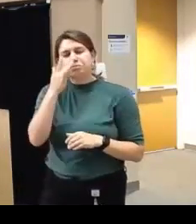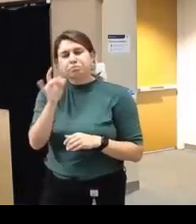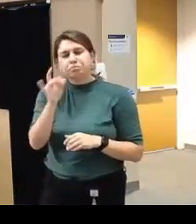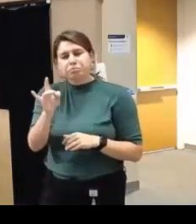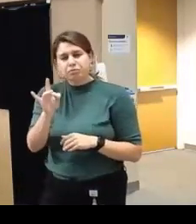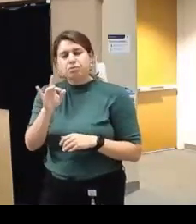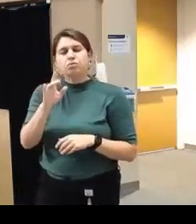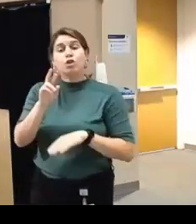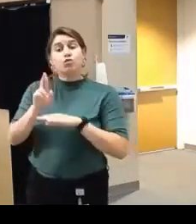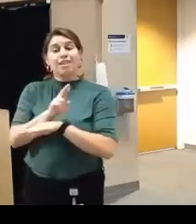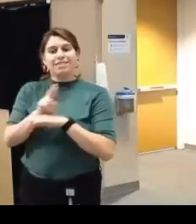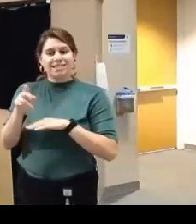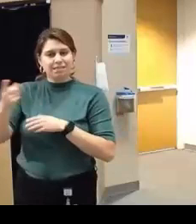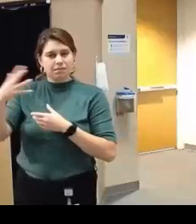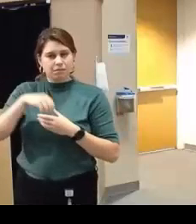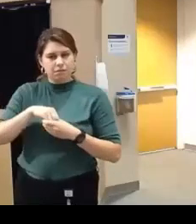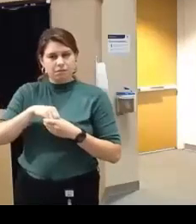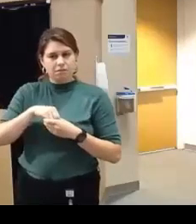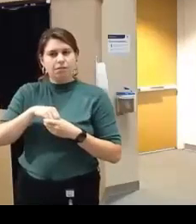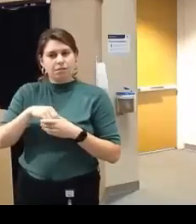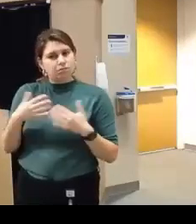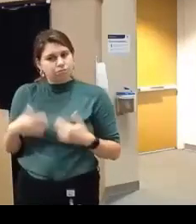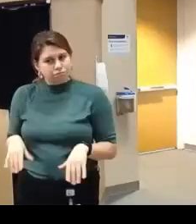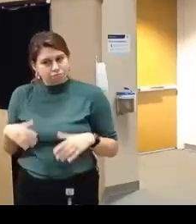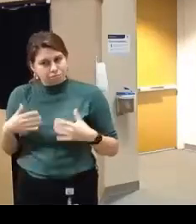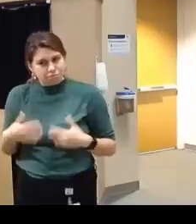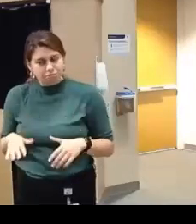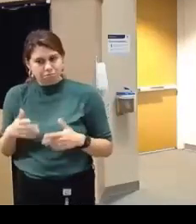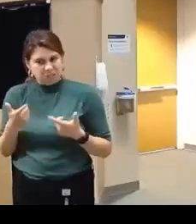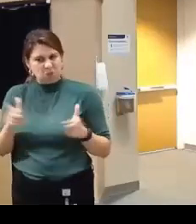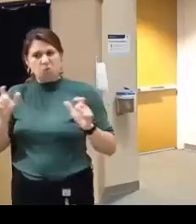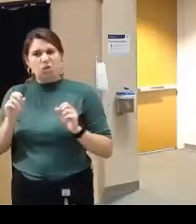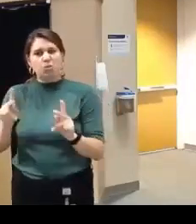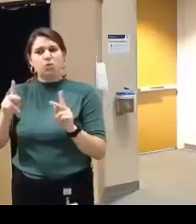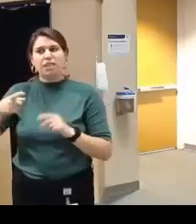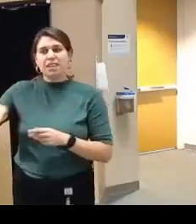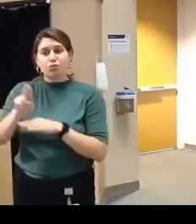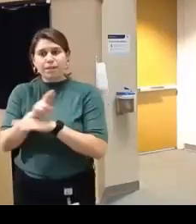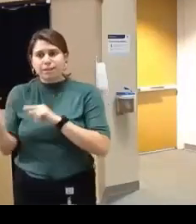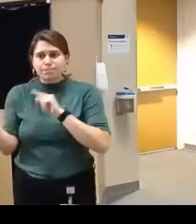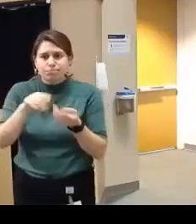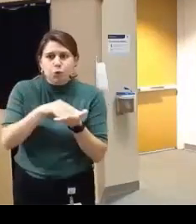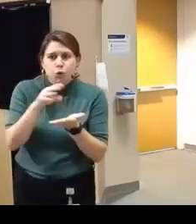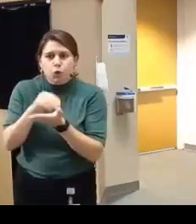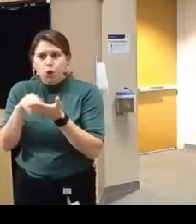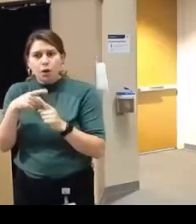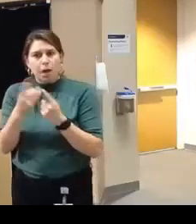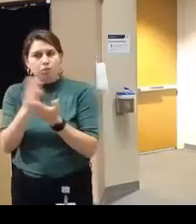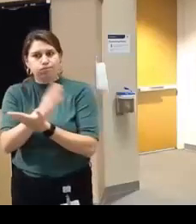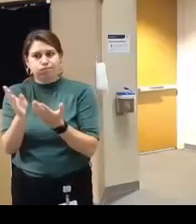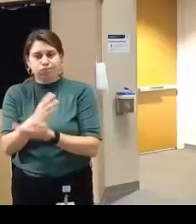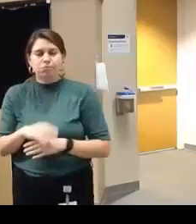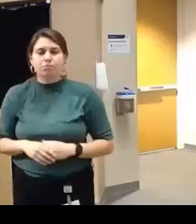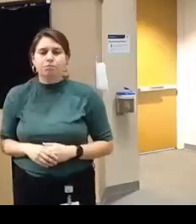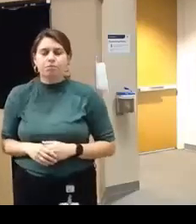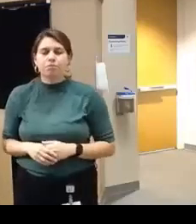see resident participation, because there's a huge opportunity, right, for residents to learn from these units. And as you can